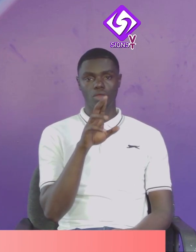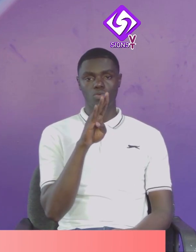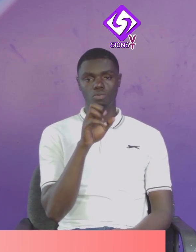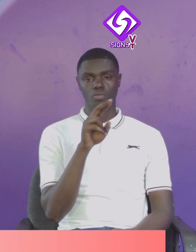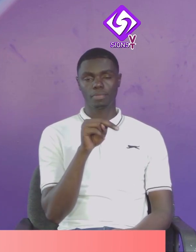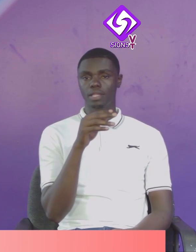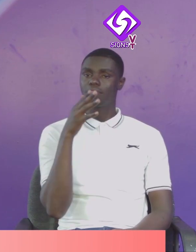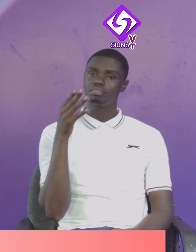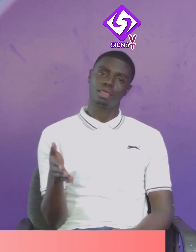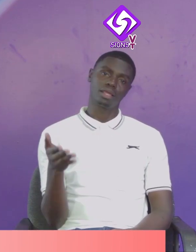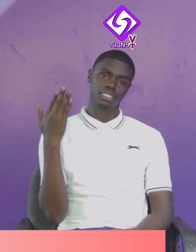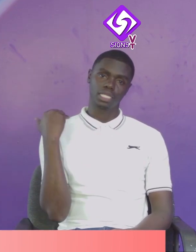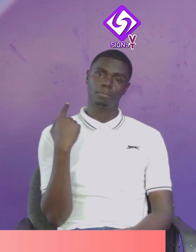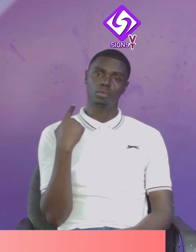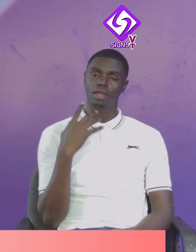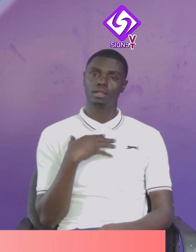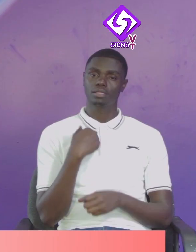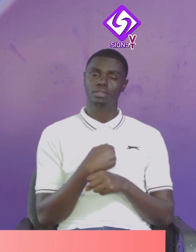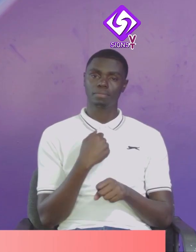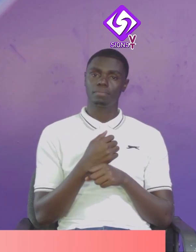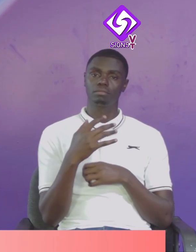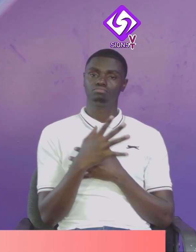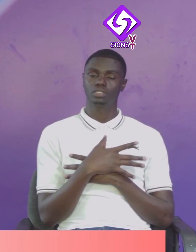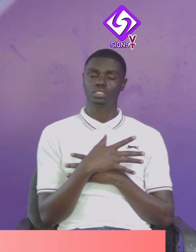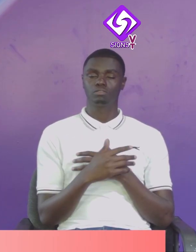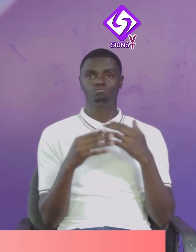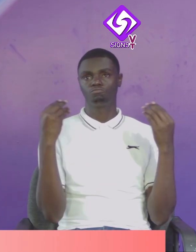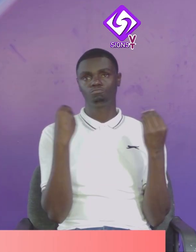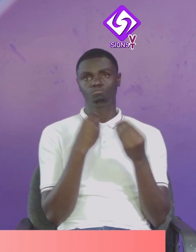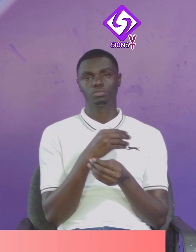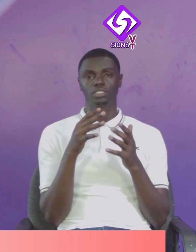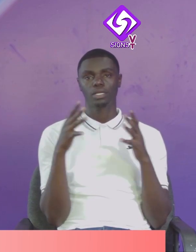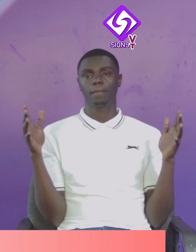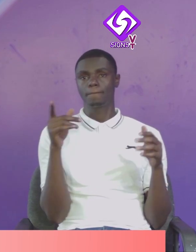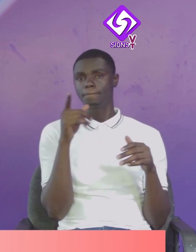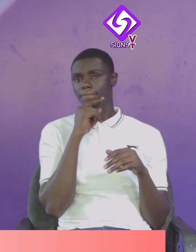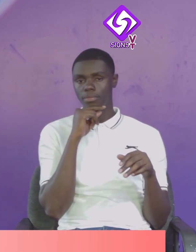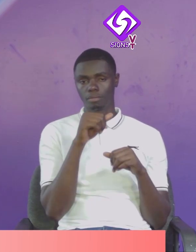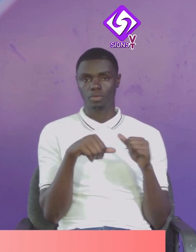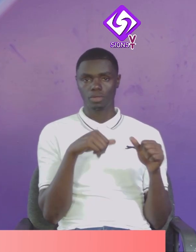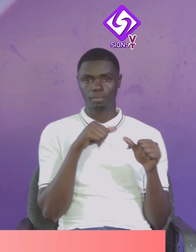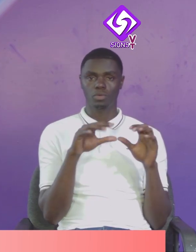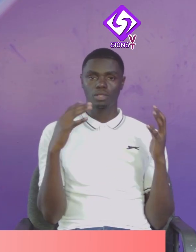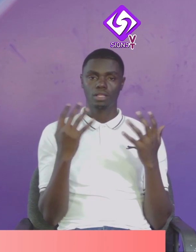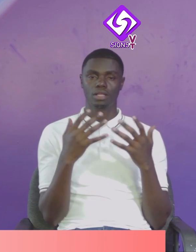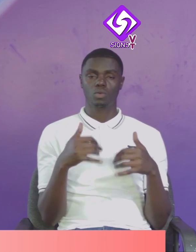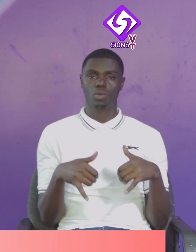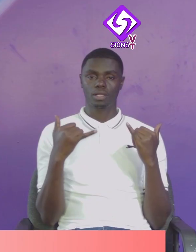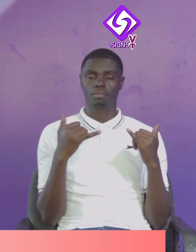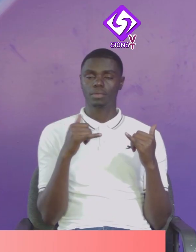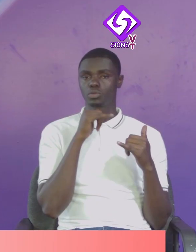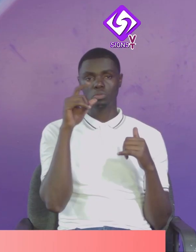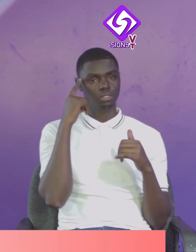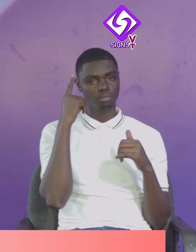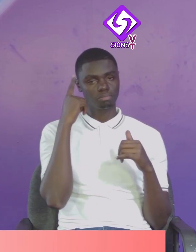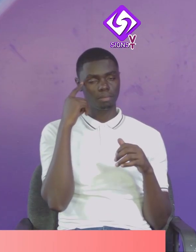to be there, and they really made Germany look like a big boy, especially when it comes to the World Cup. Right. I don't remember